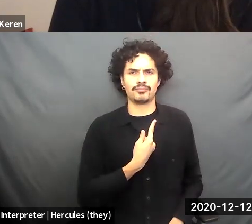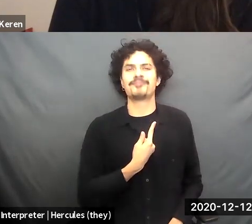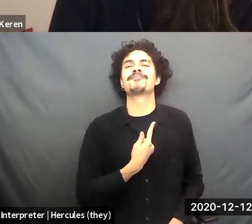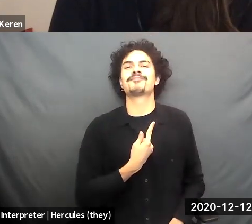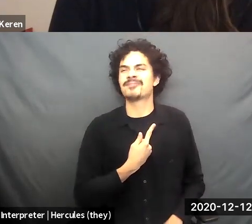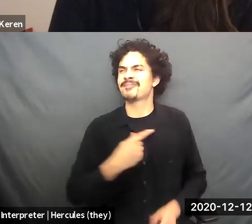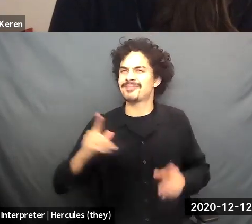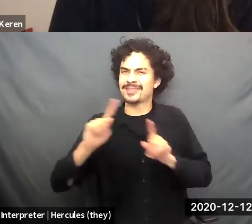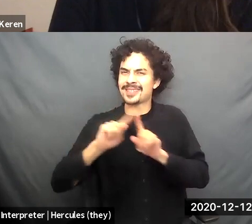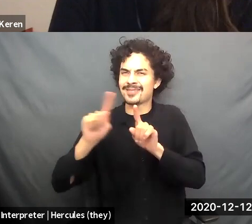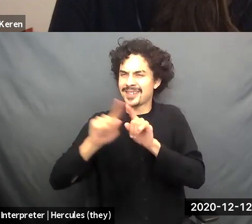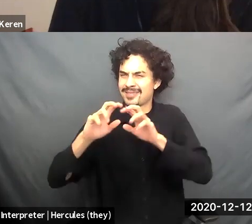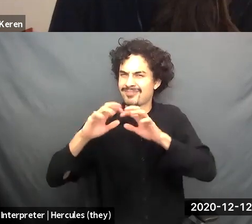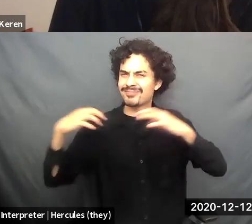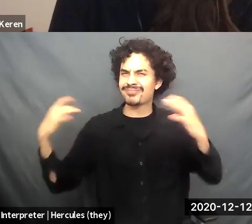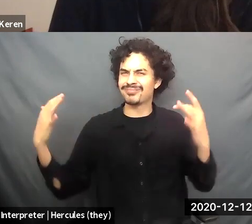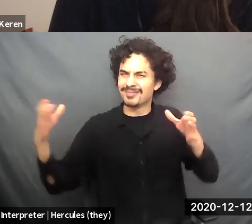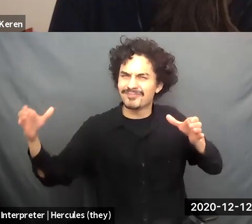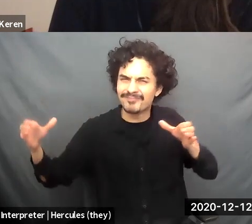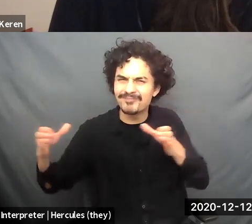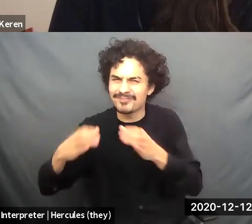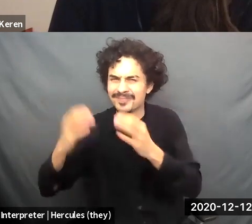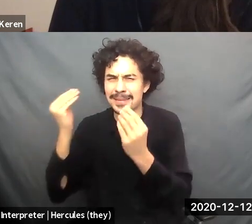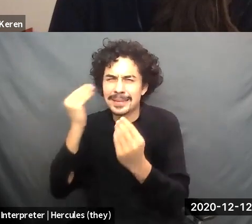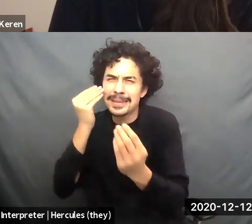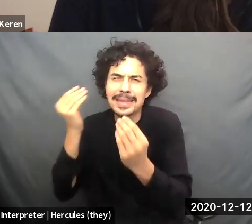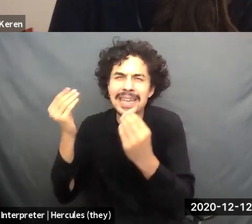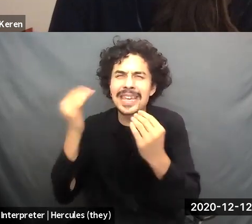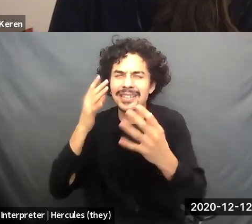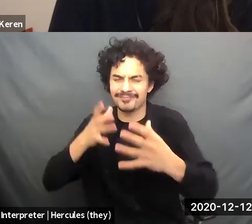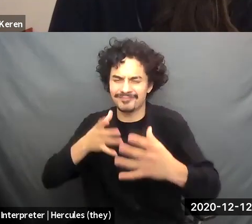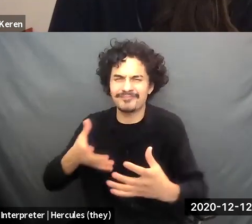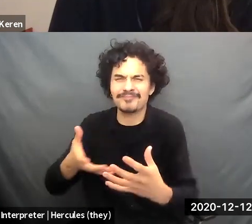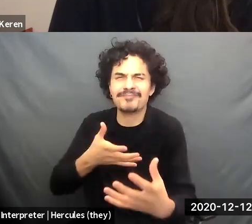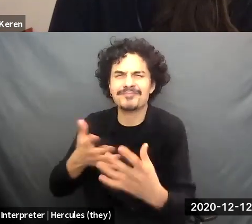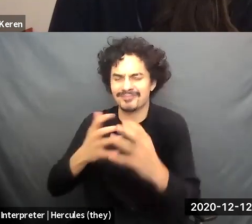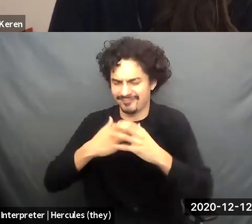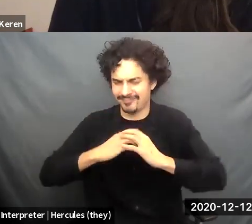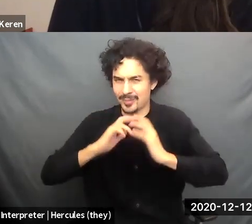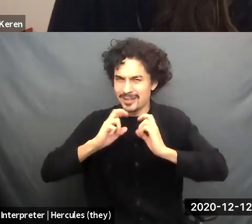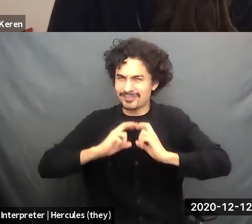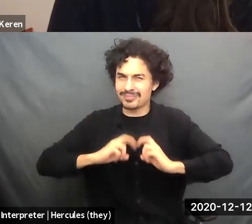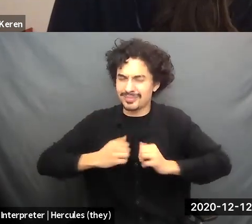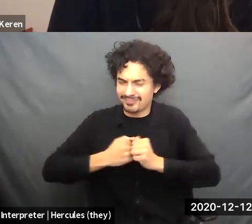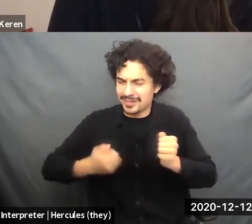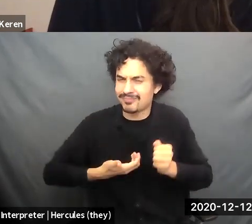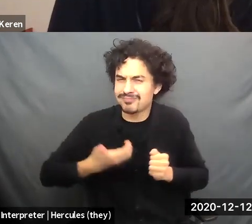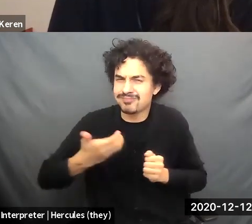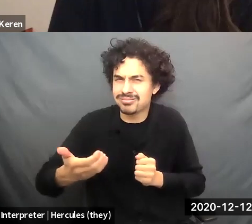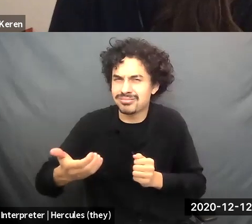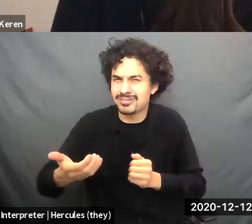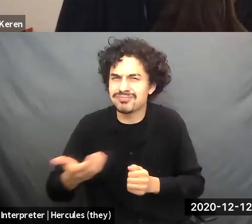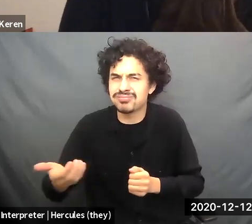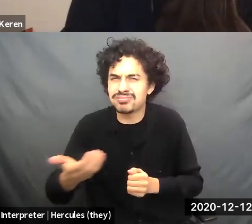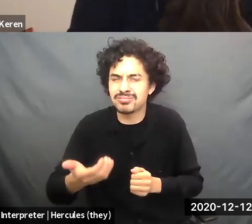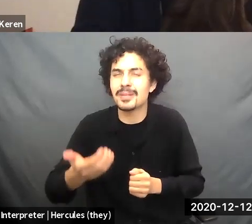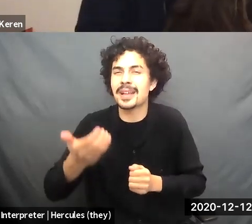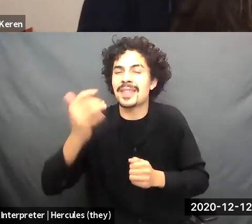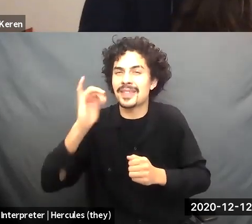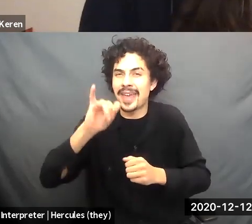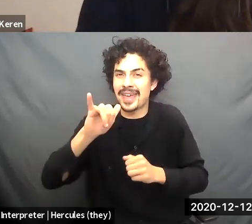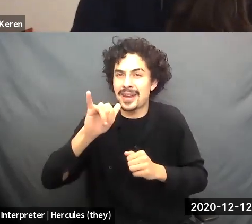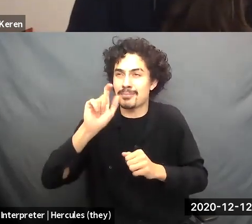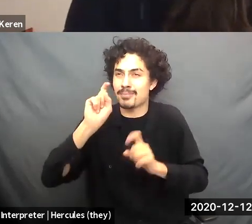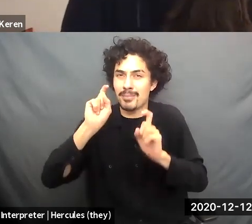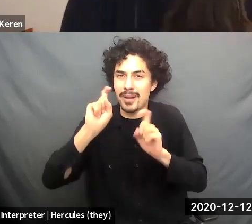changing in terms of, of, of who's being listened to, and who's being invited to participate. And that would have to be built into a structure. And maybe